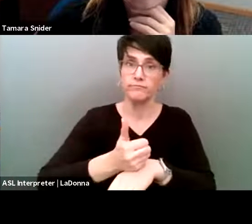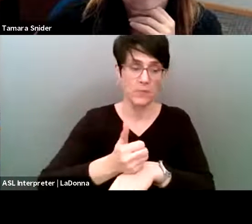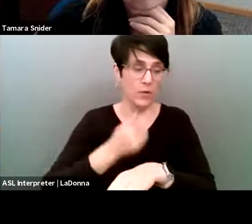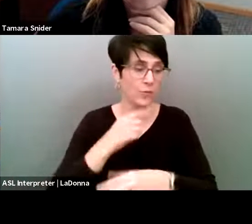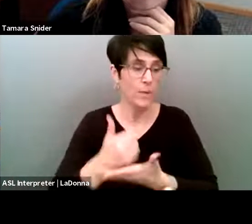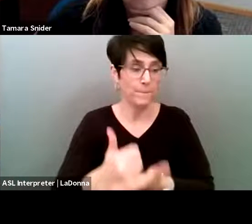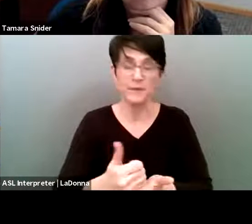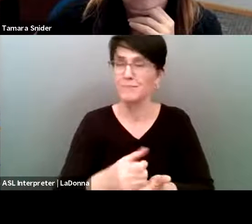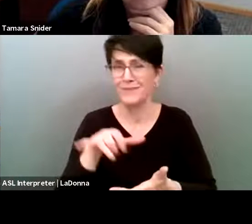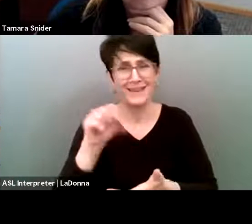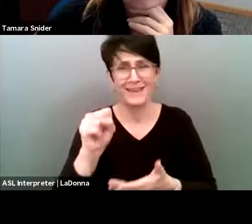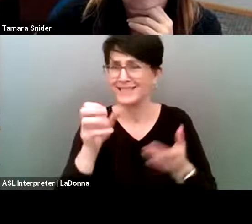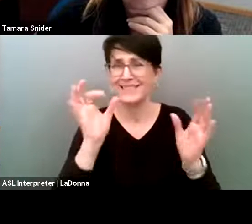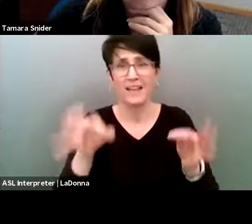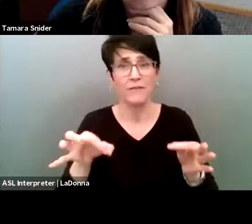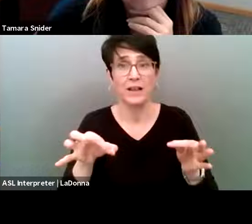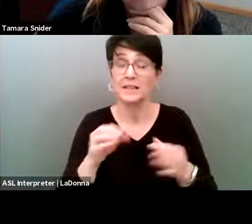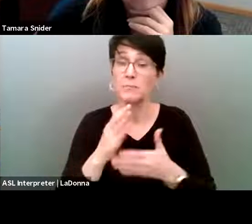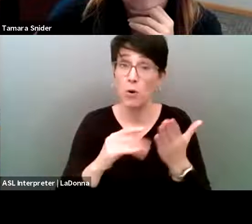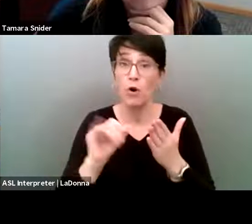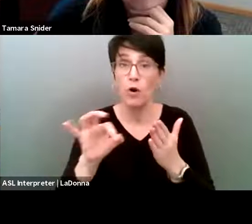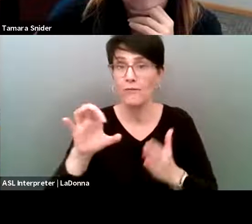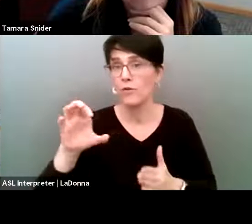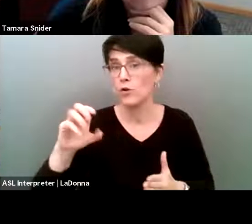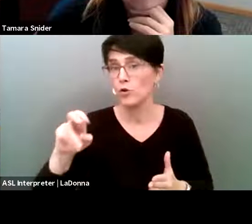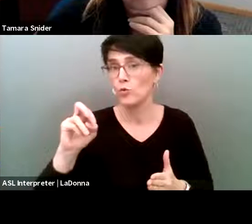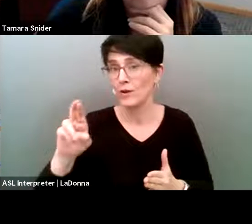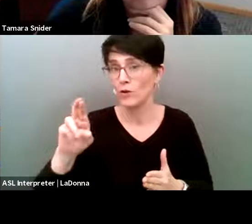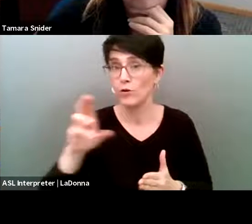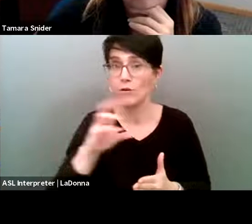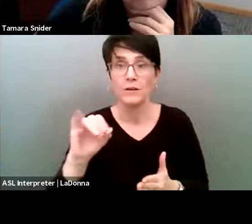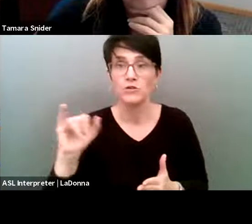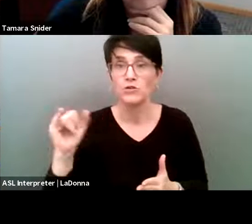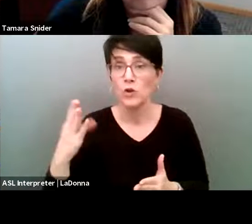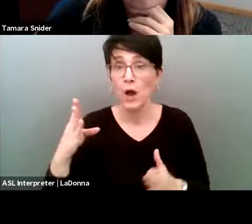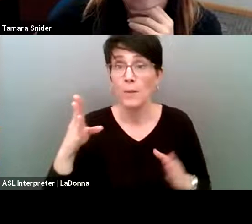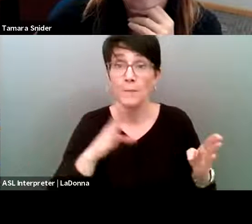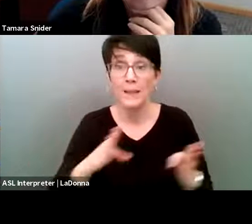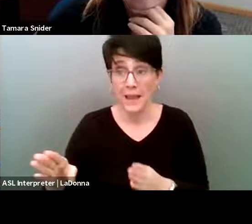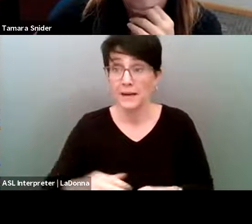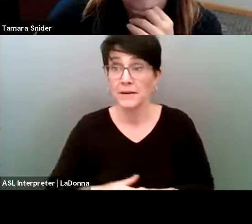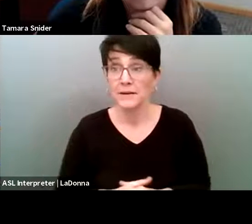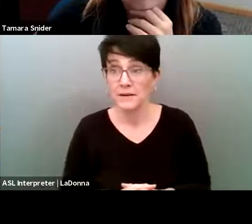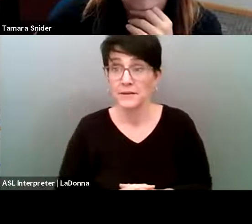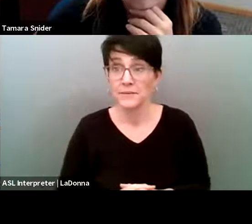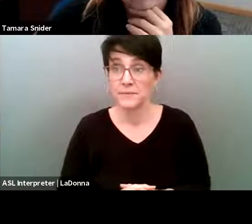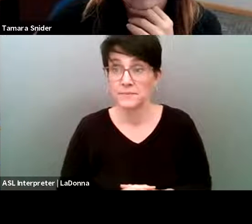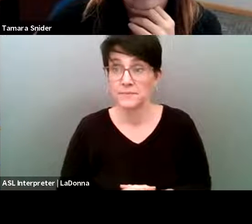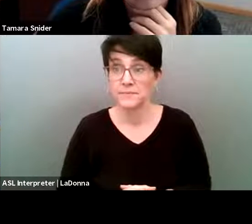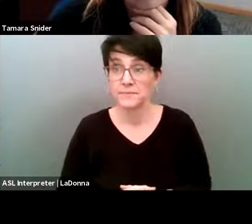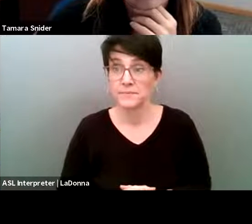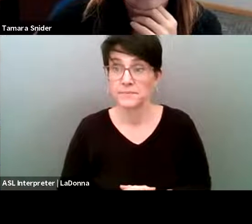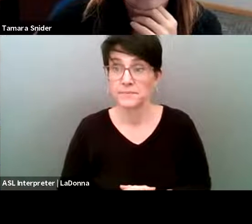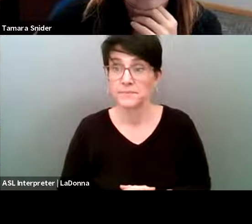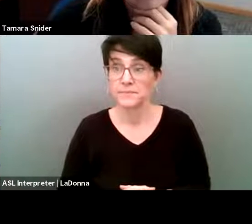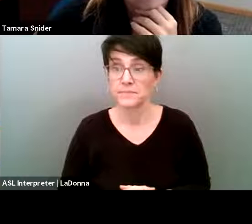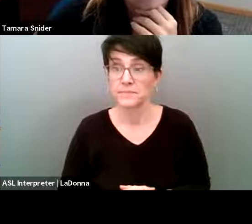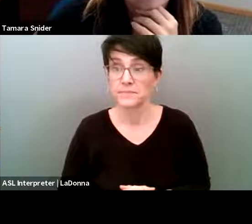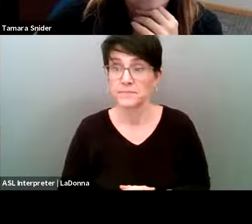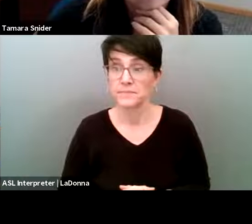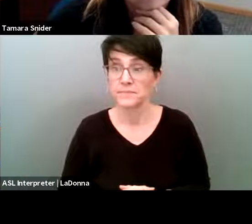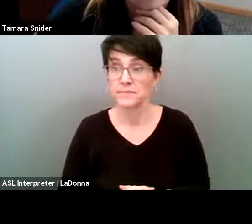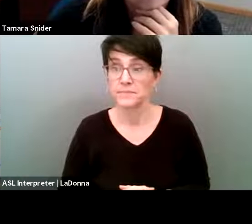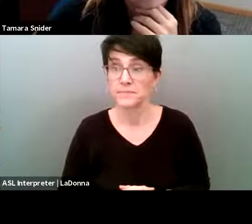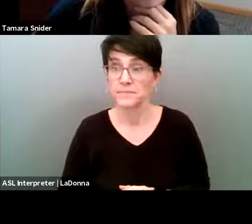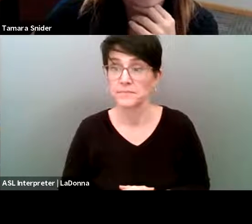really definitely part of the career planning and the job planning. Perfect, thank you. Let's see, another question.